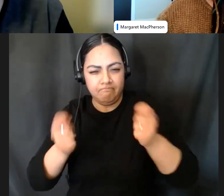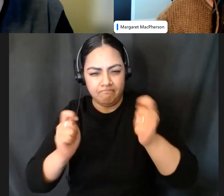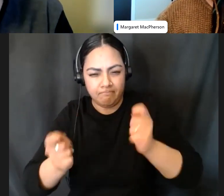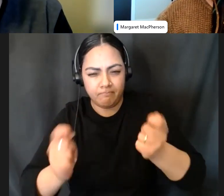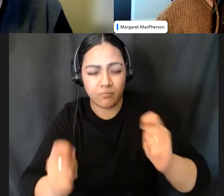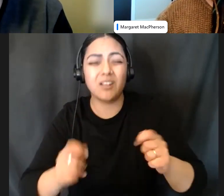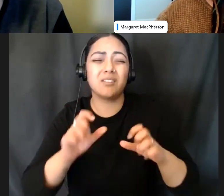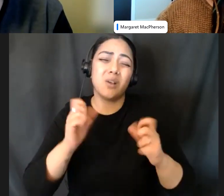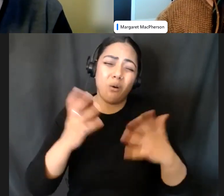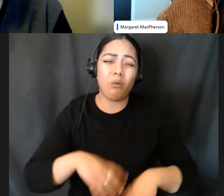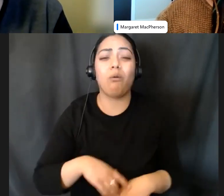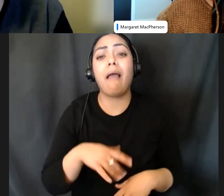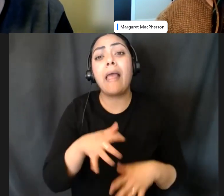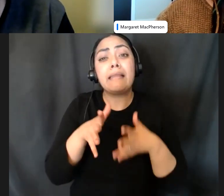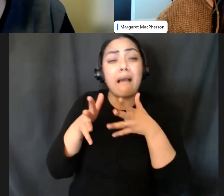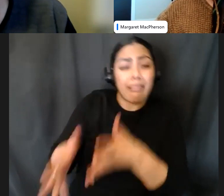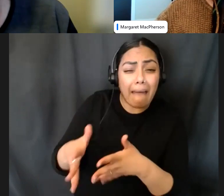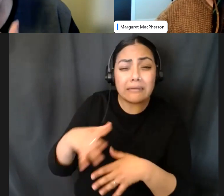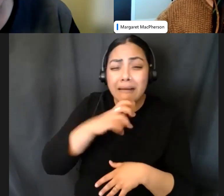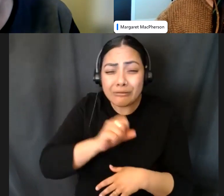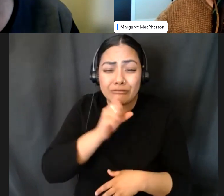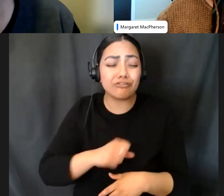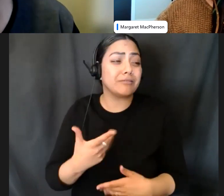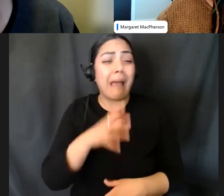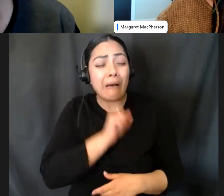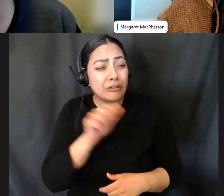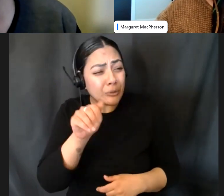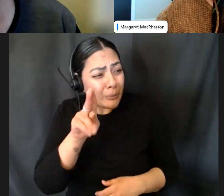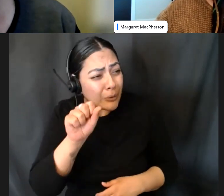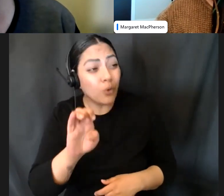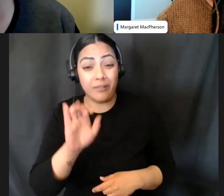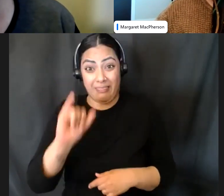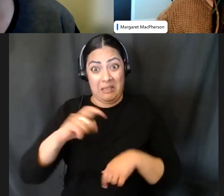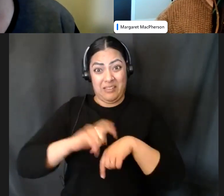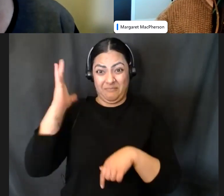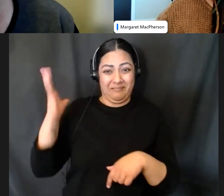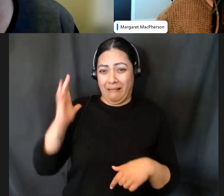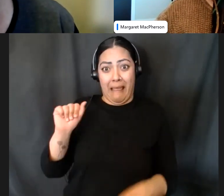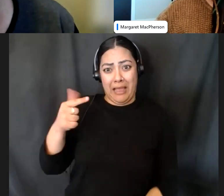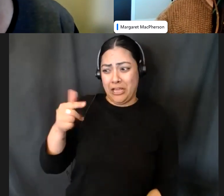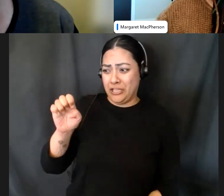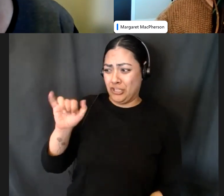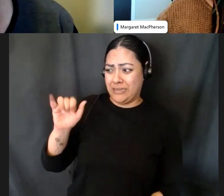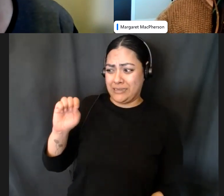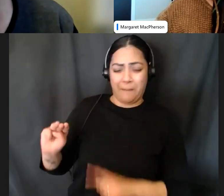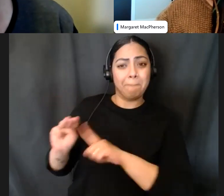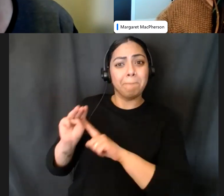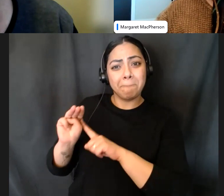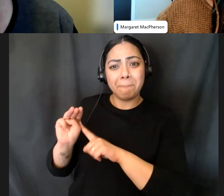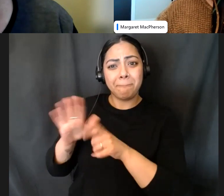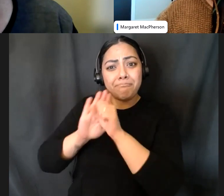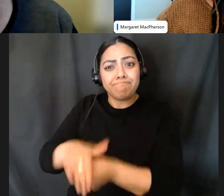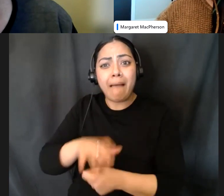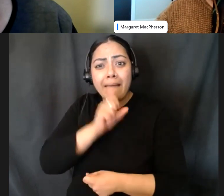ageism, although even in those days it wasn't being talked about as ageism, is actually increasing throughout the